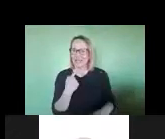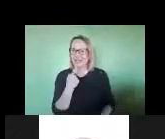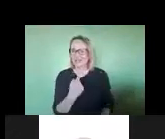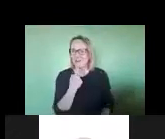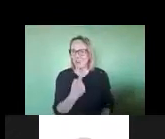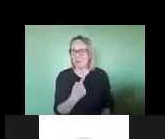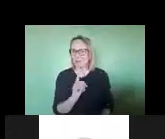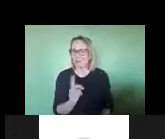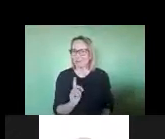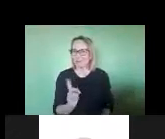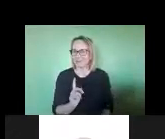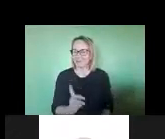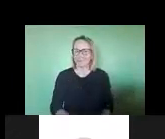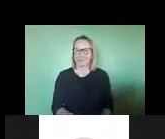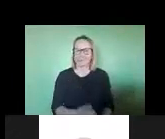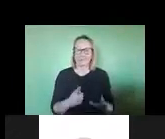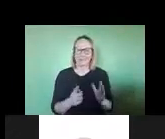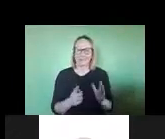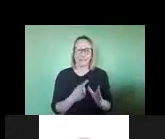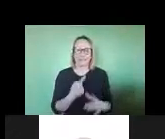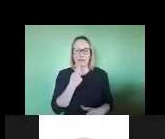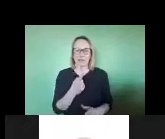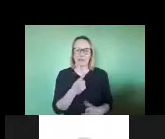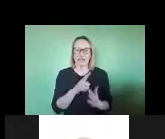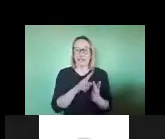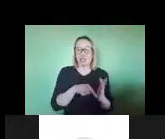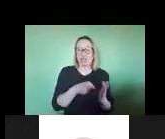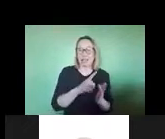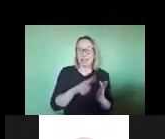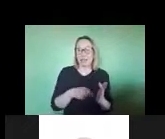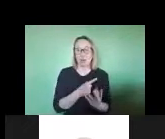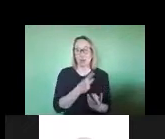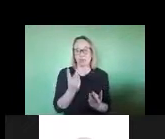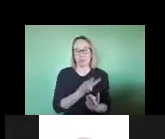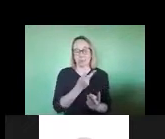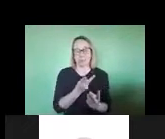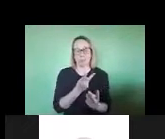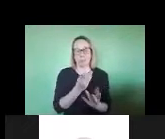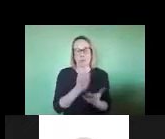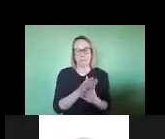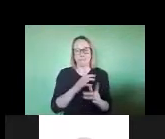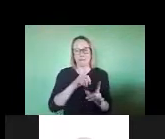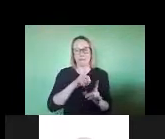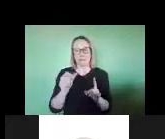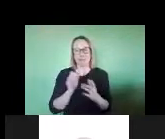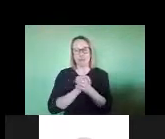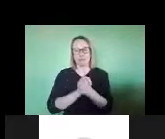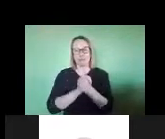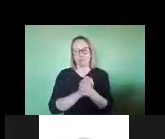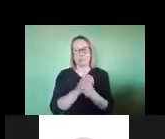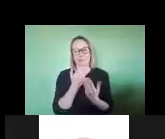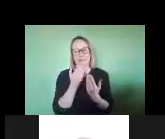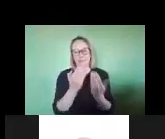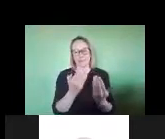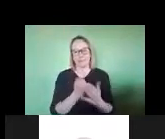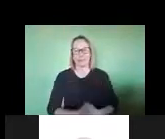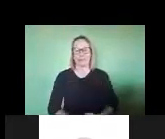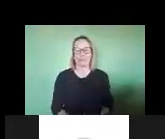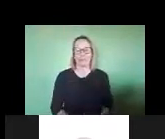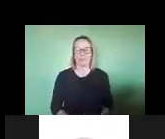nice. So Adrian said, Jan and Josie truly are digital champions, inspirational. Thank you.